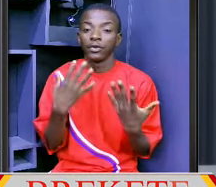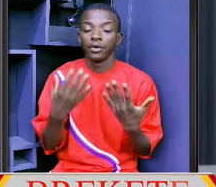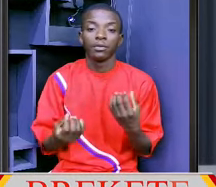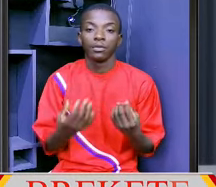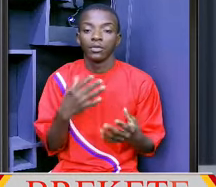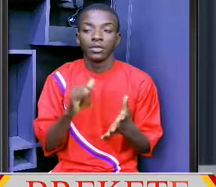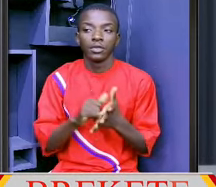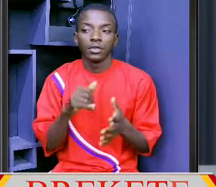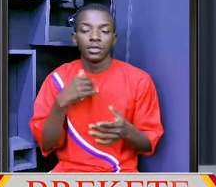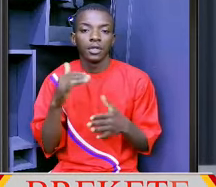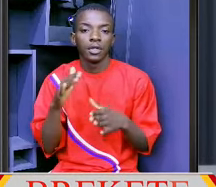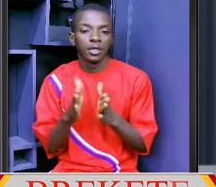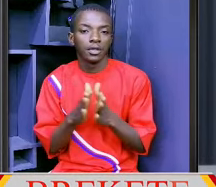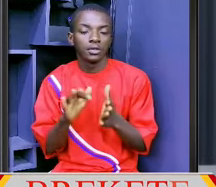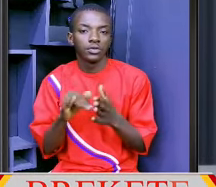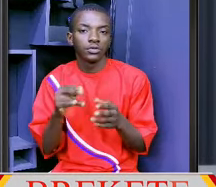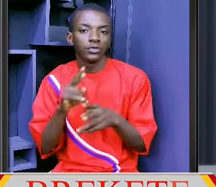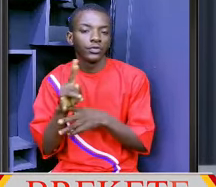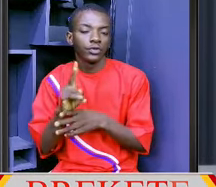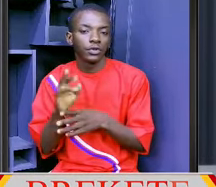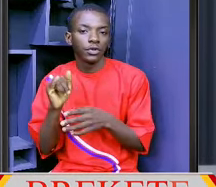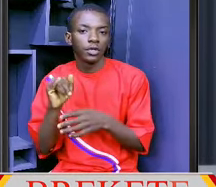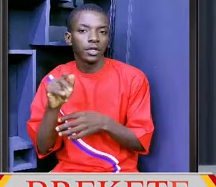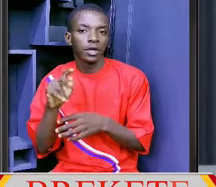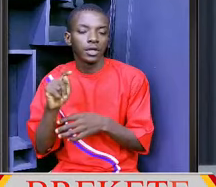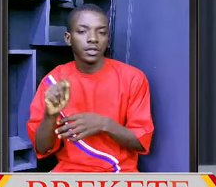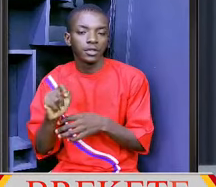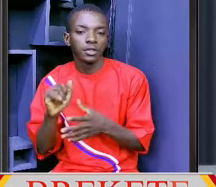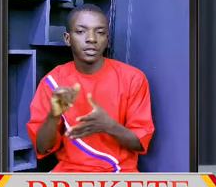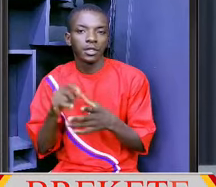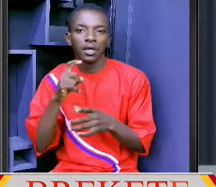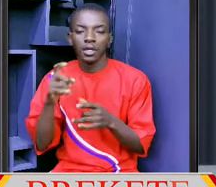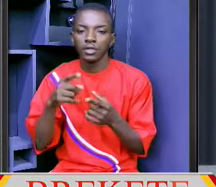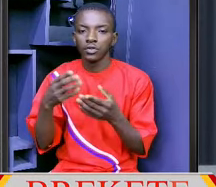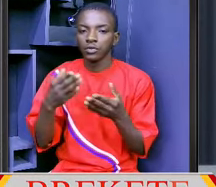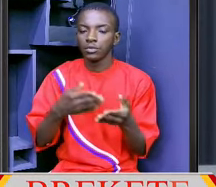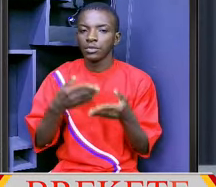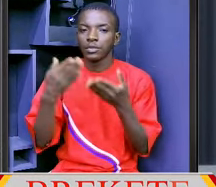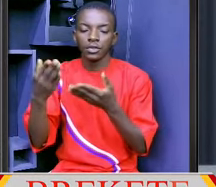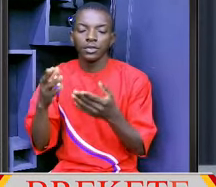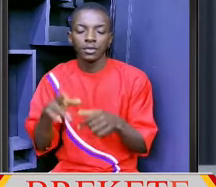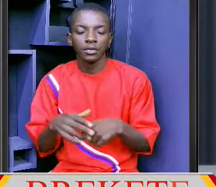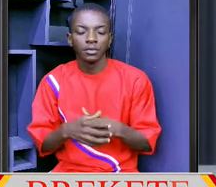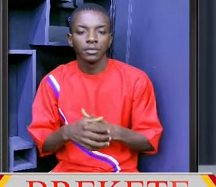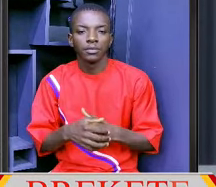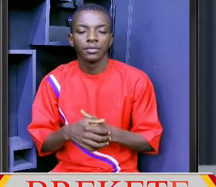where I see your video for AIT, where I request may they bring you